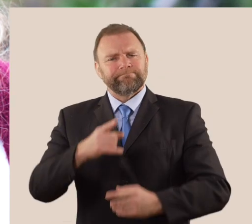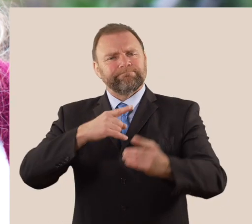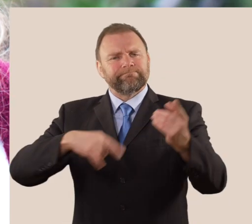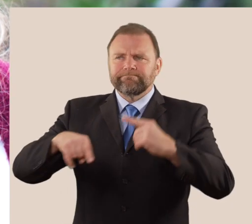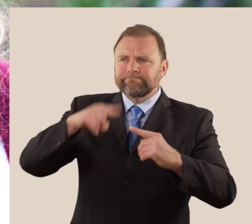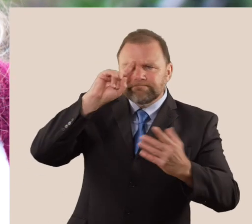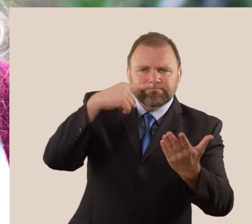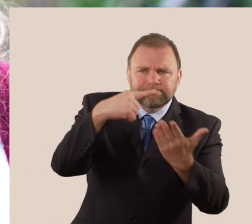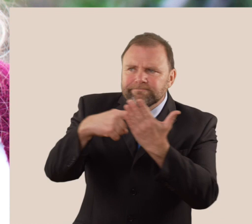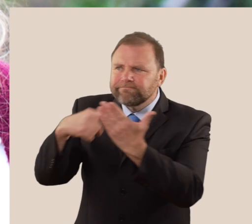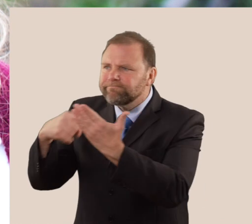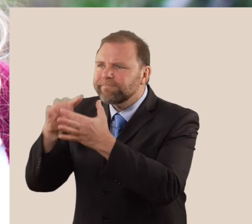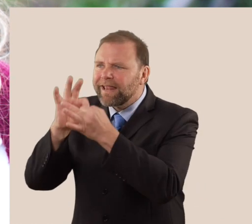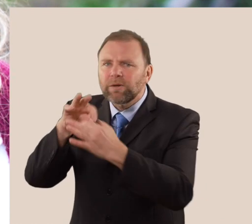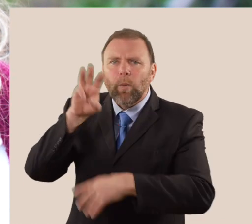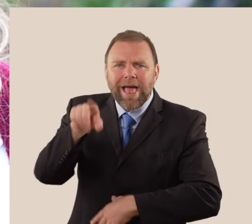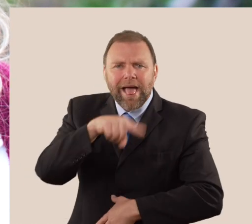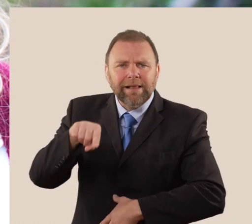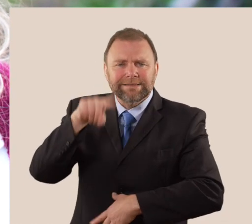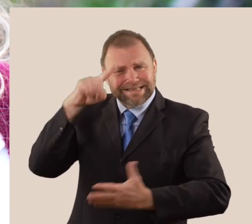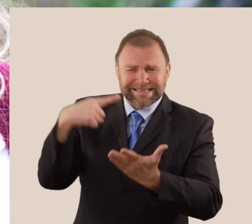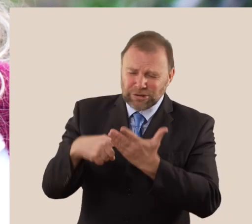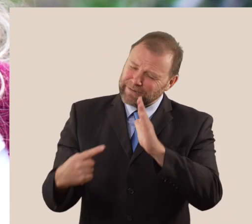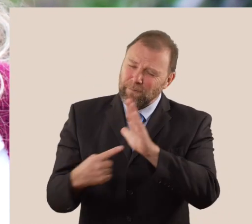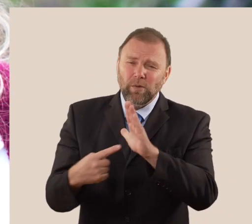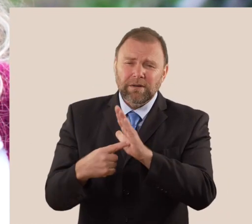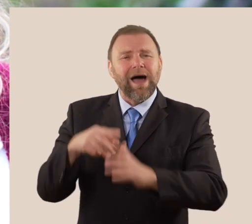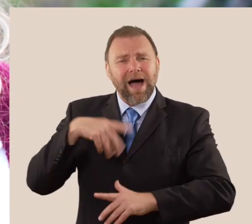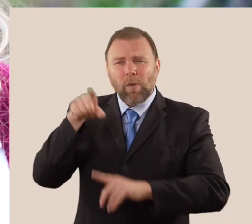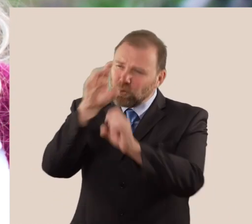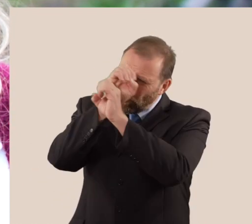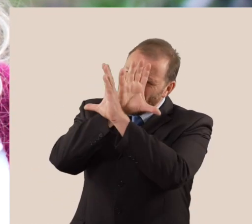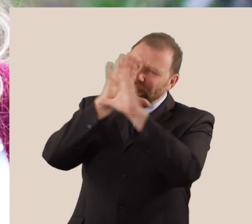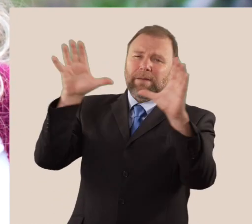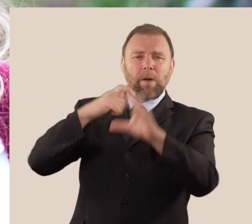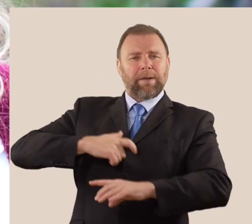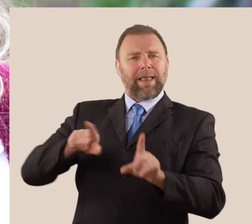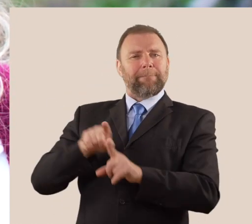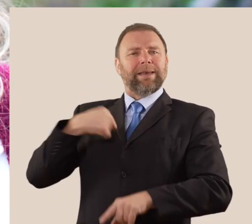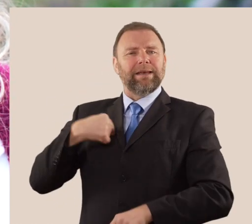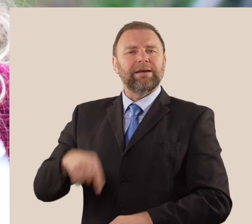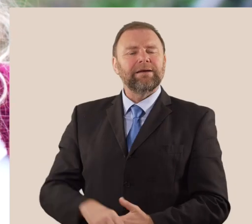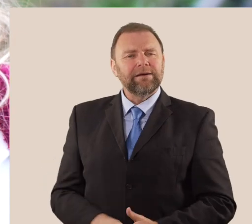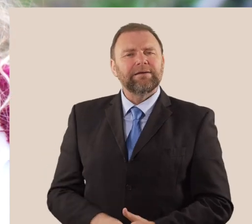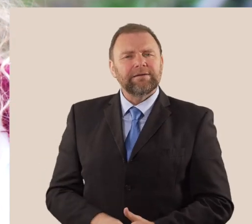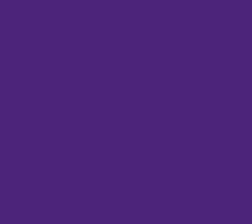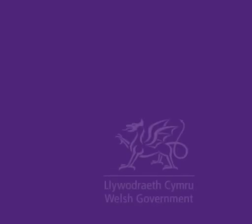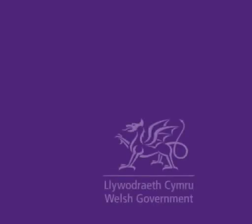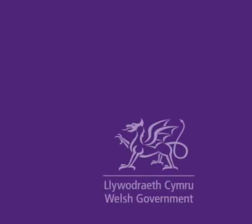When people are making decisions about Wales, decisions that really matter, I want them to think about people like me.